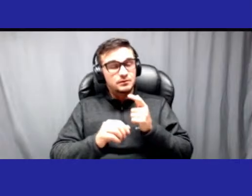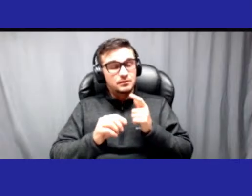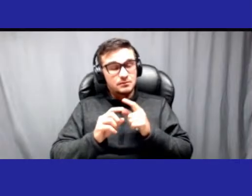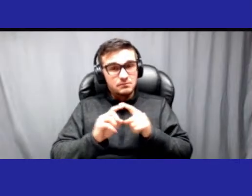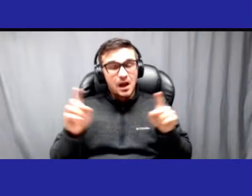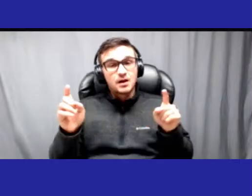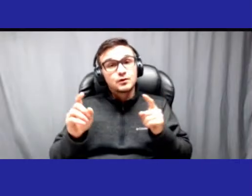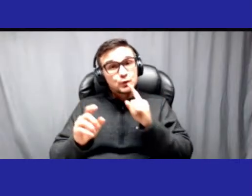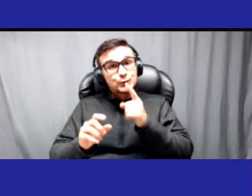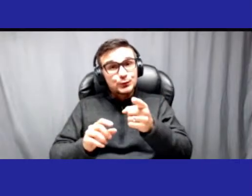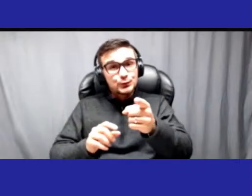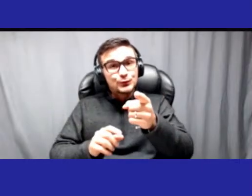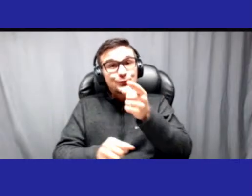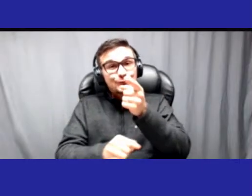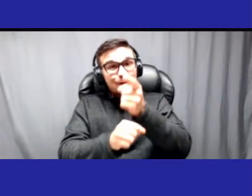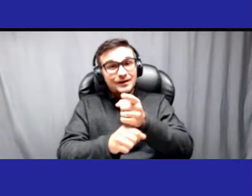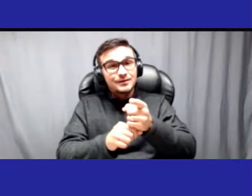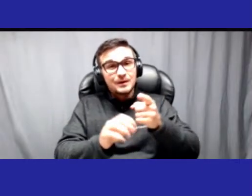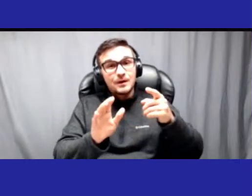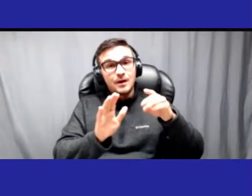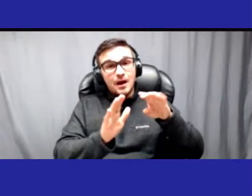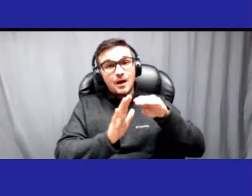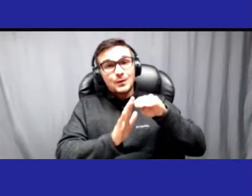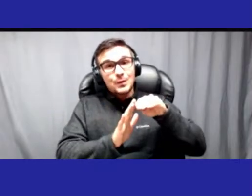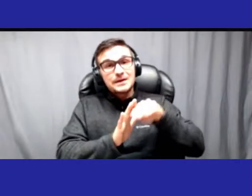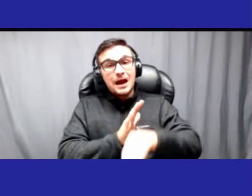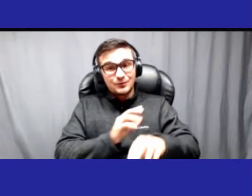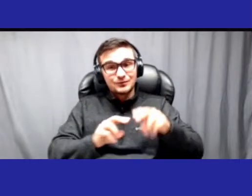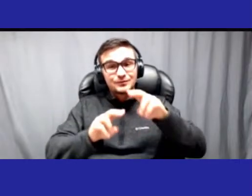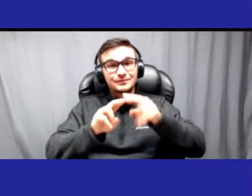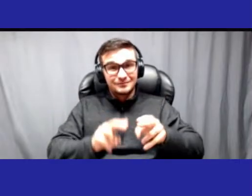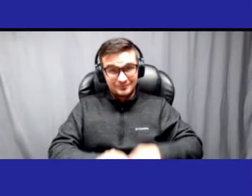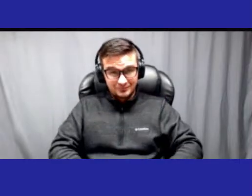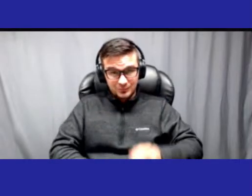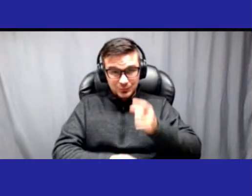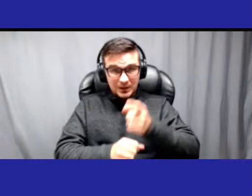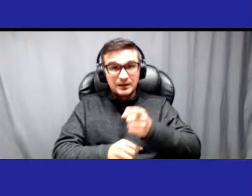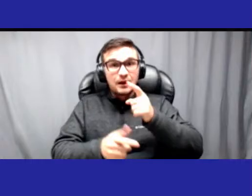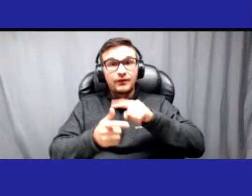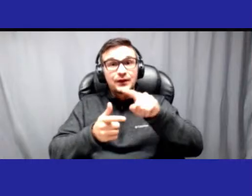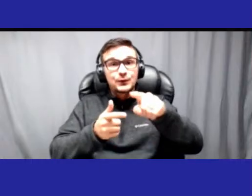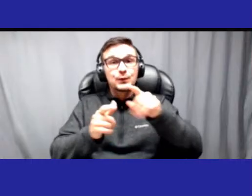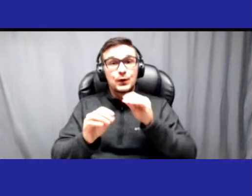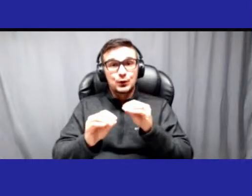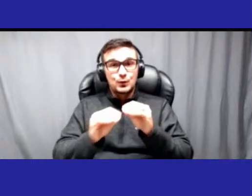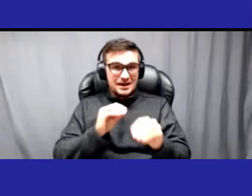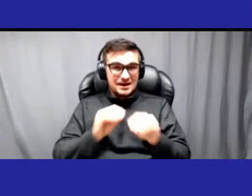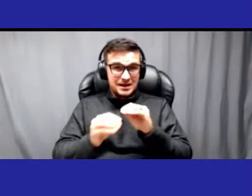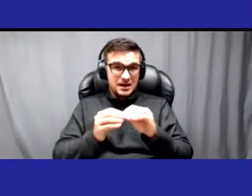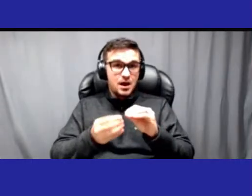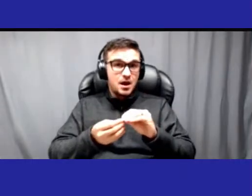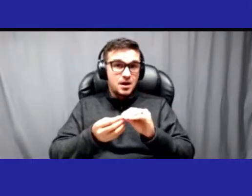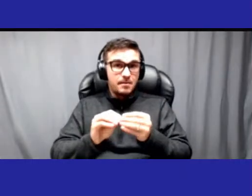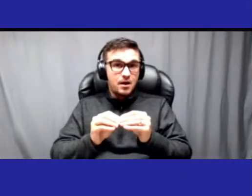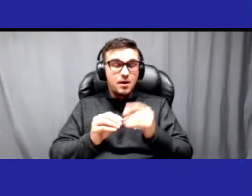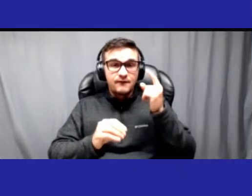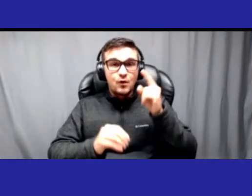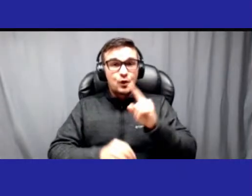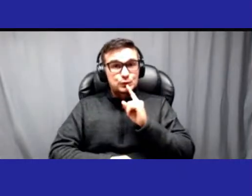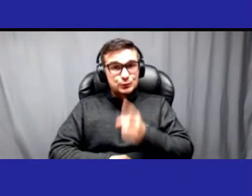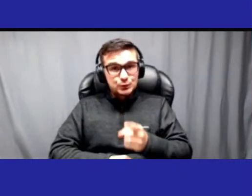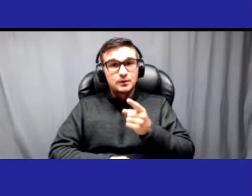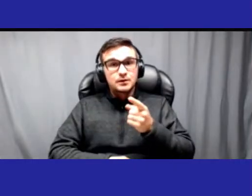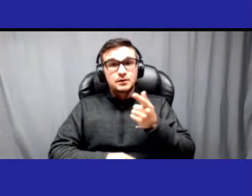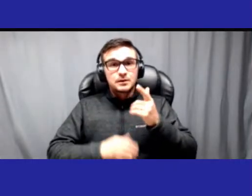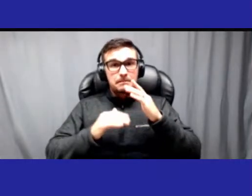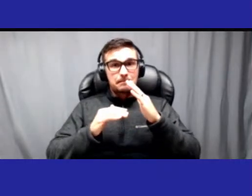going down. Better. Right. Then you corrected the numbers so that we would have a true baseline that we could work